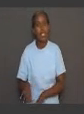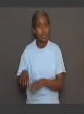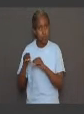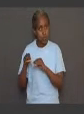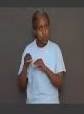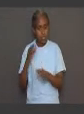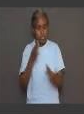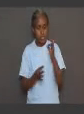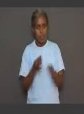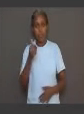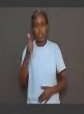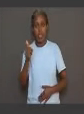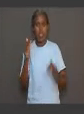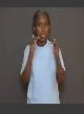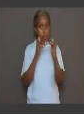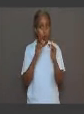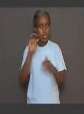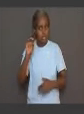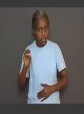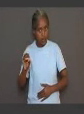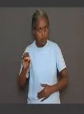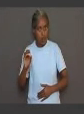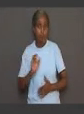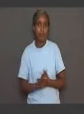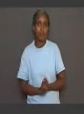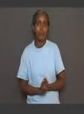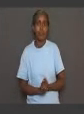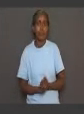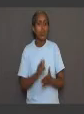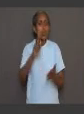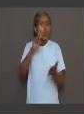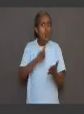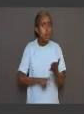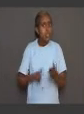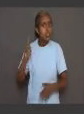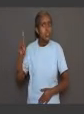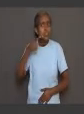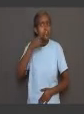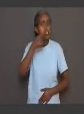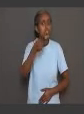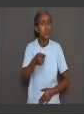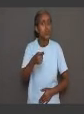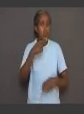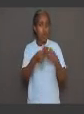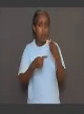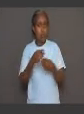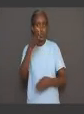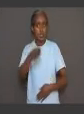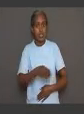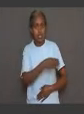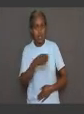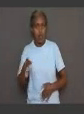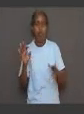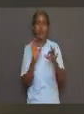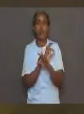Students, if a equals 0, what does this tell you about the graph of